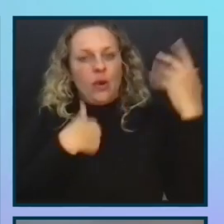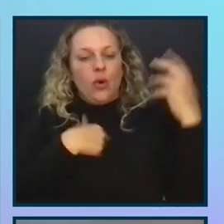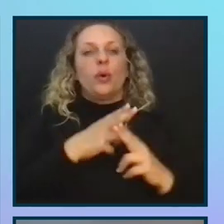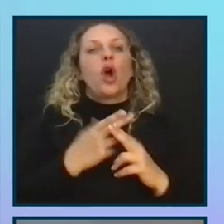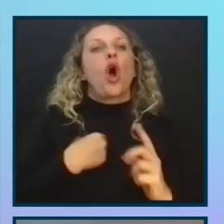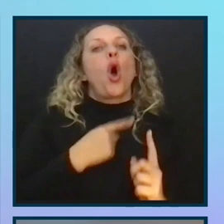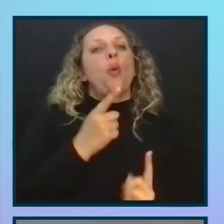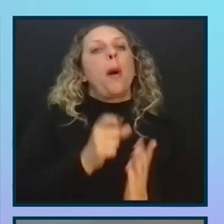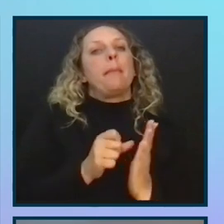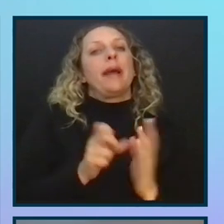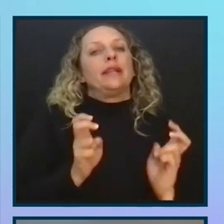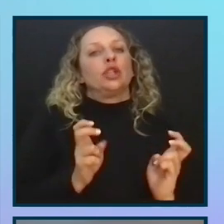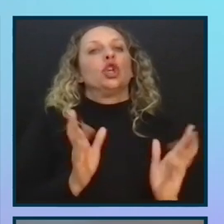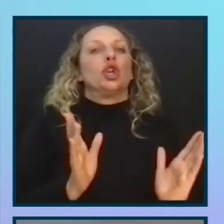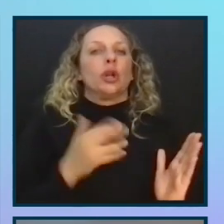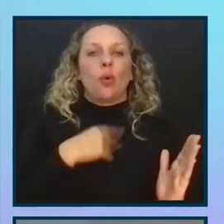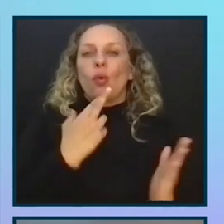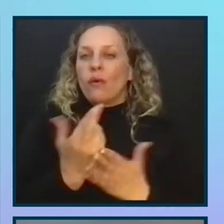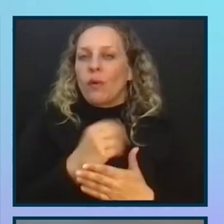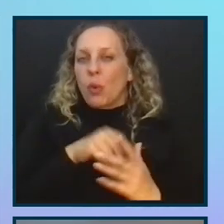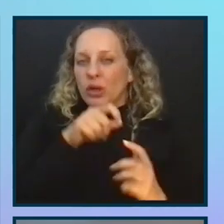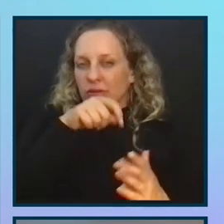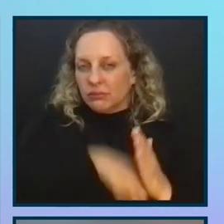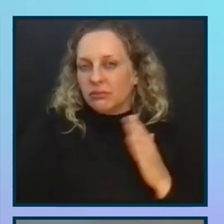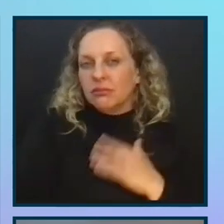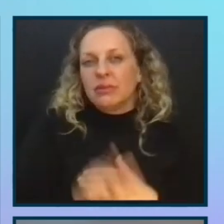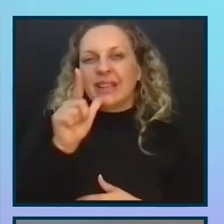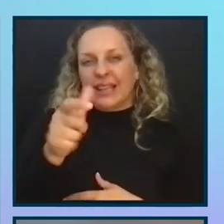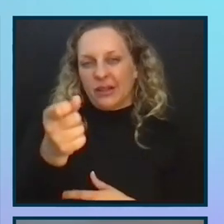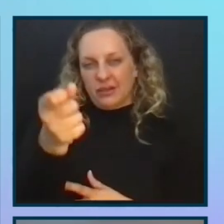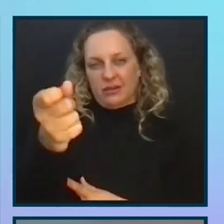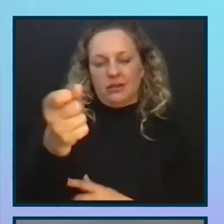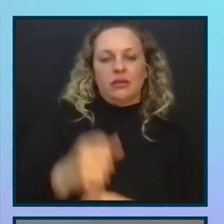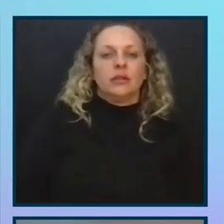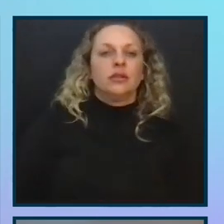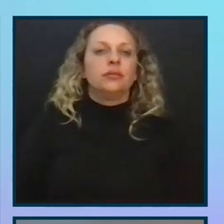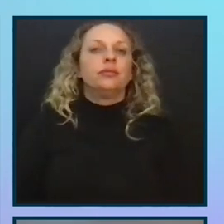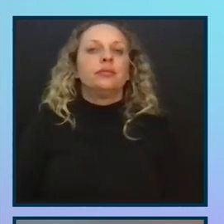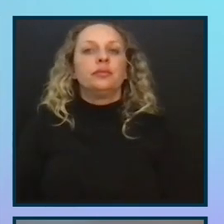our one pager, and we'll go over this in more detail later in the presentation.